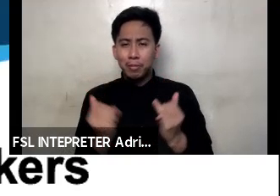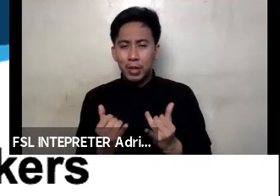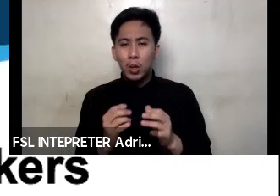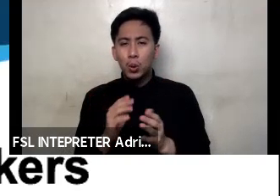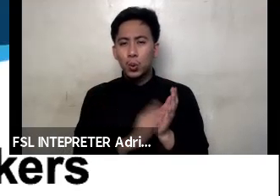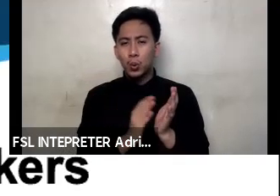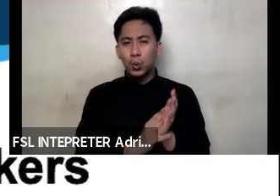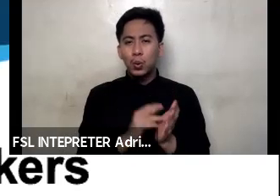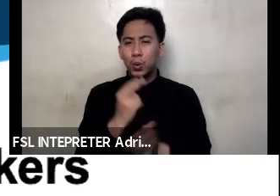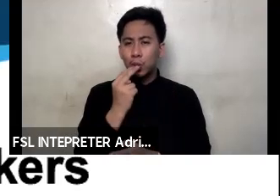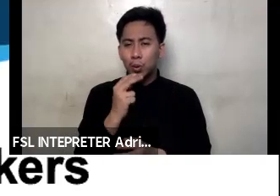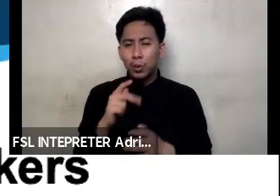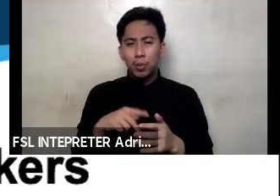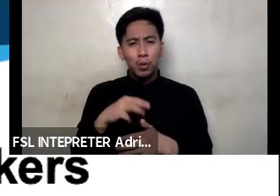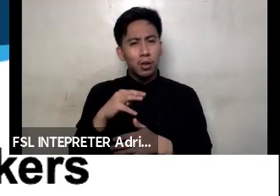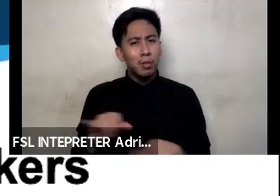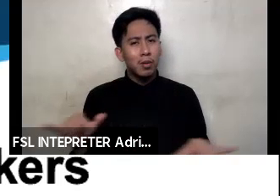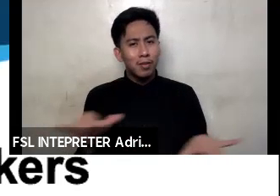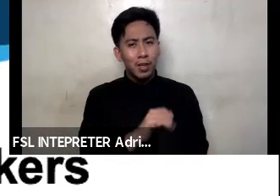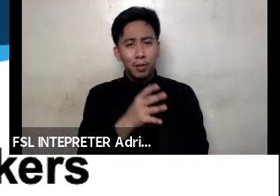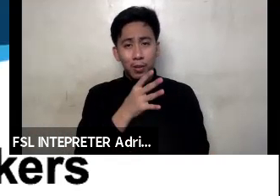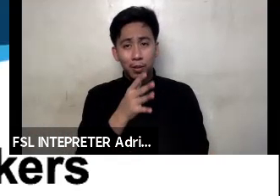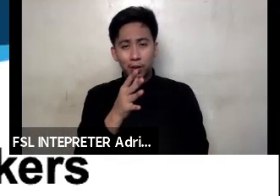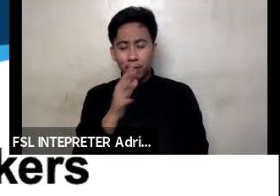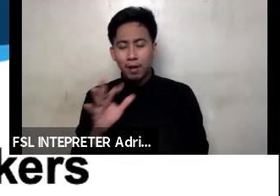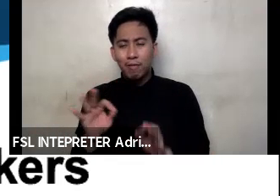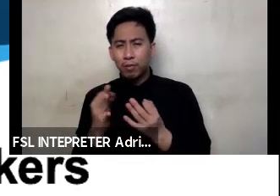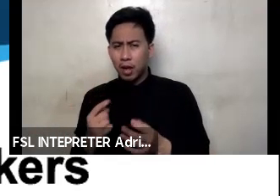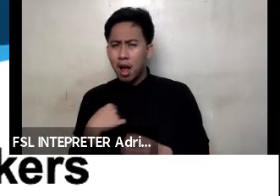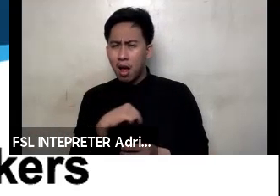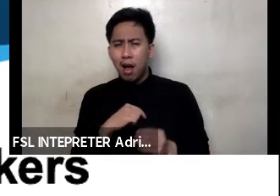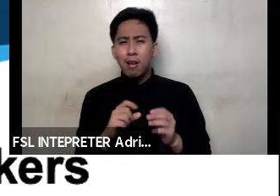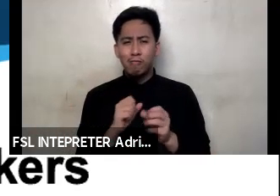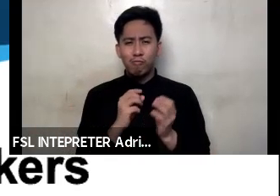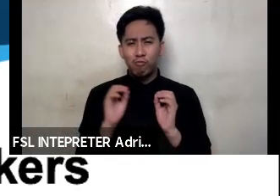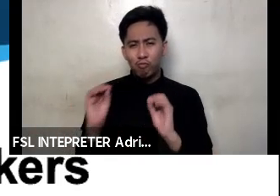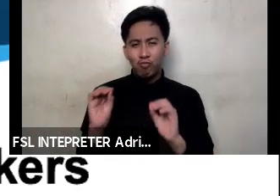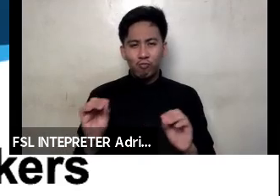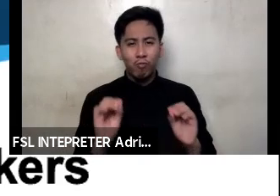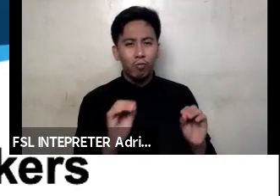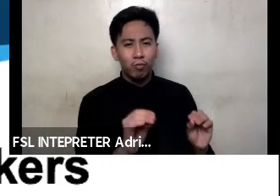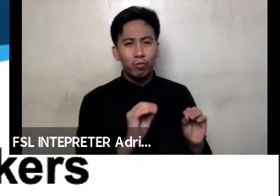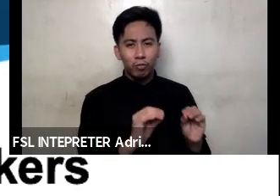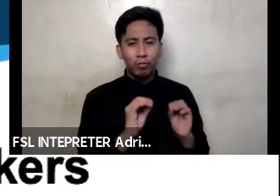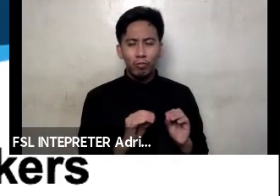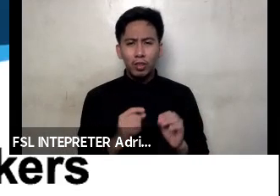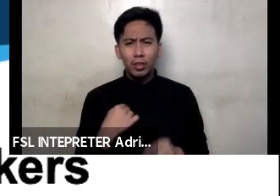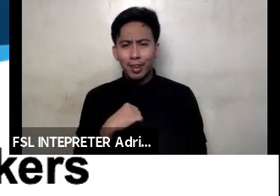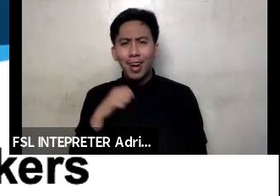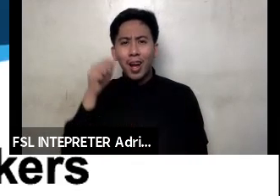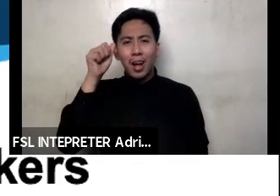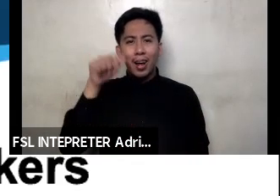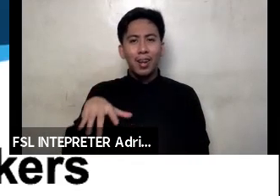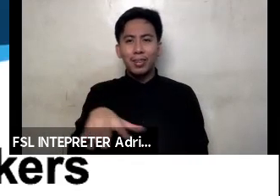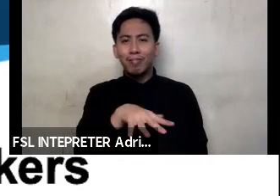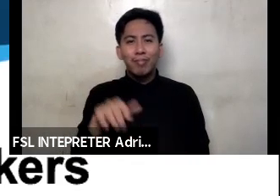program coordinators at mga nanay, gaya ng family MUEC para matutukoy ang severe acute malnourished o